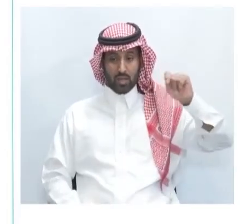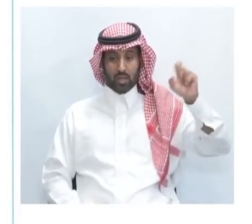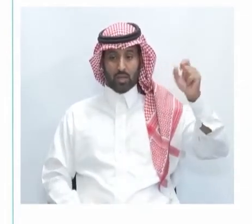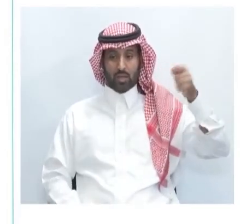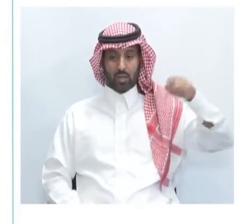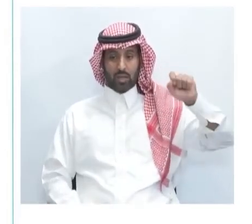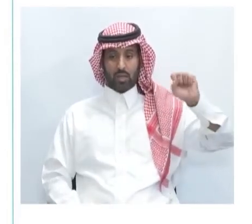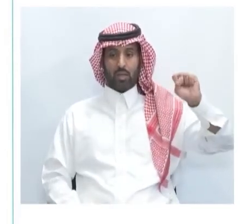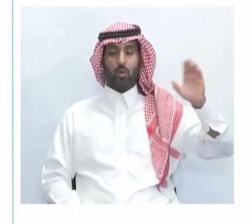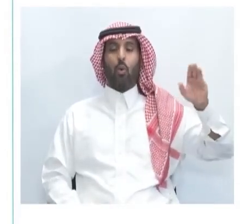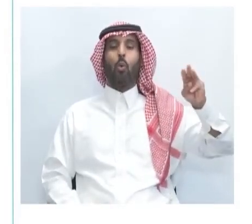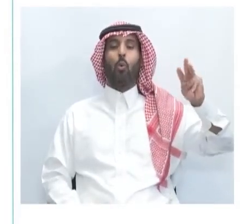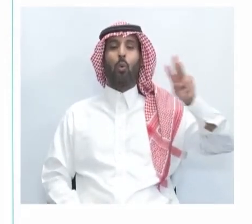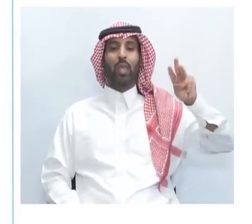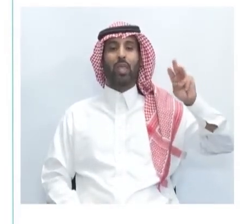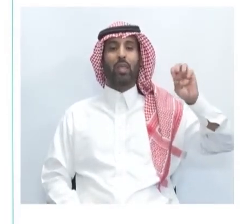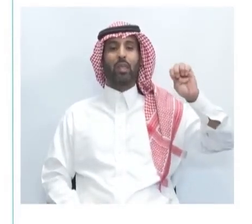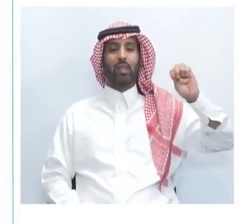weak.